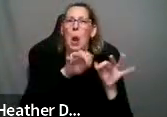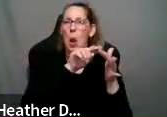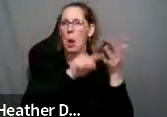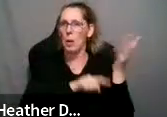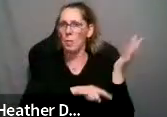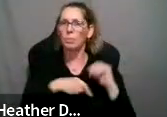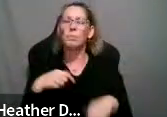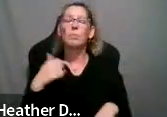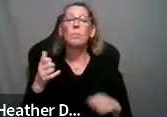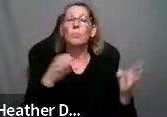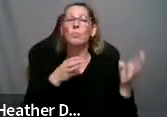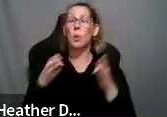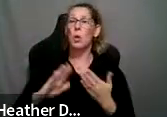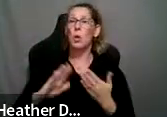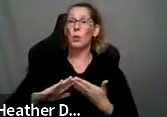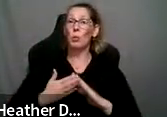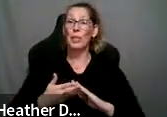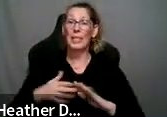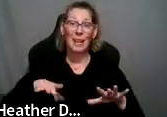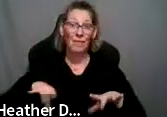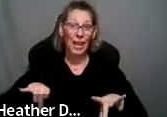the community findings next.